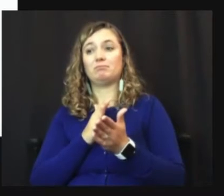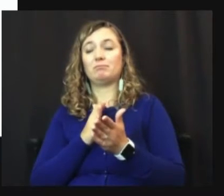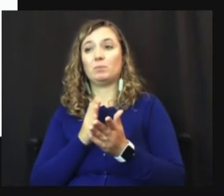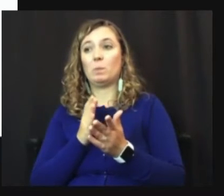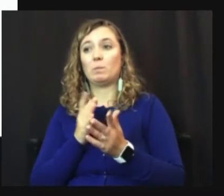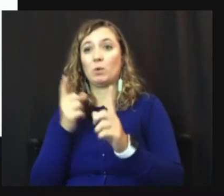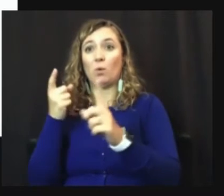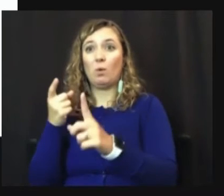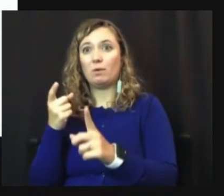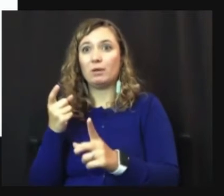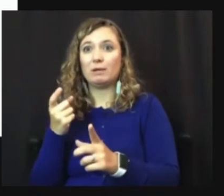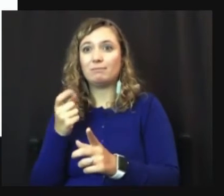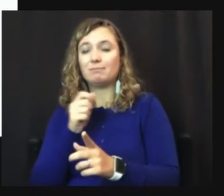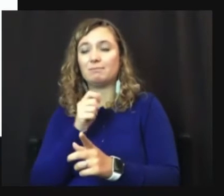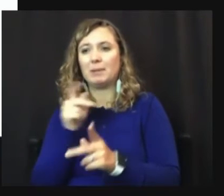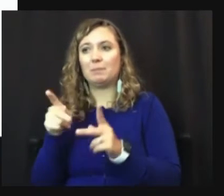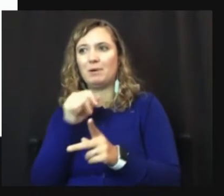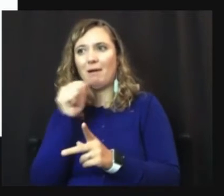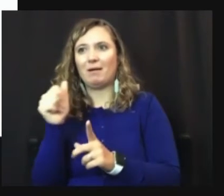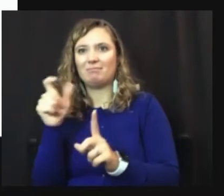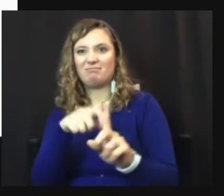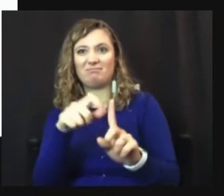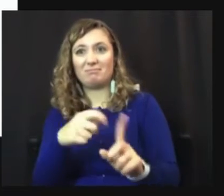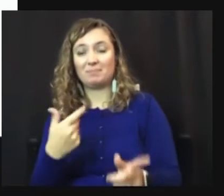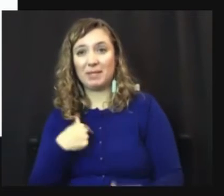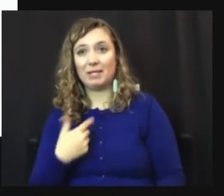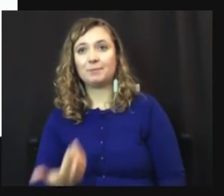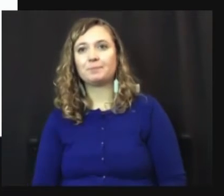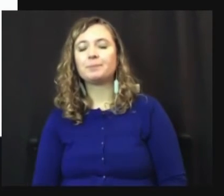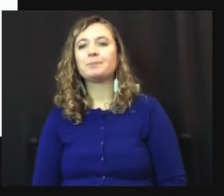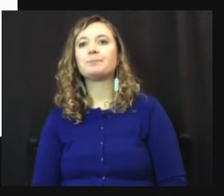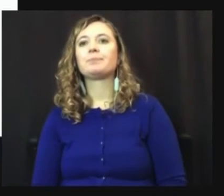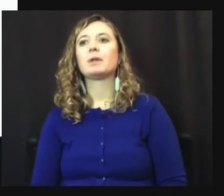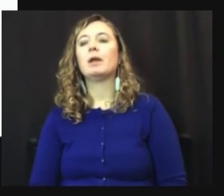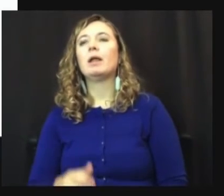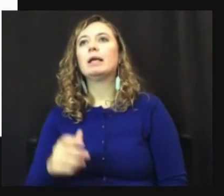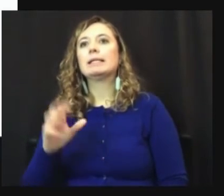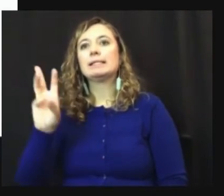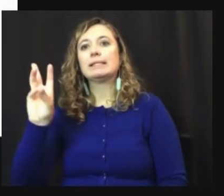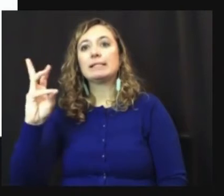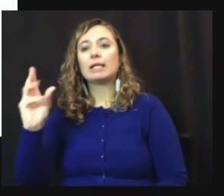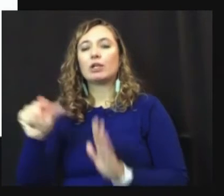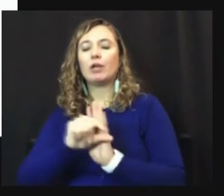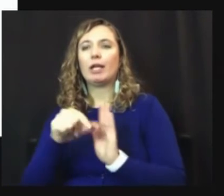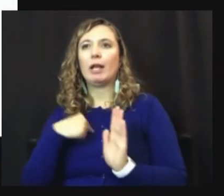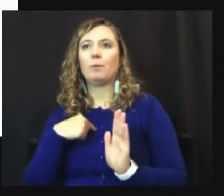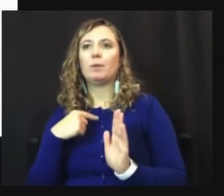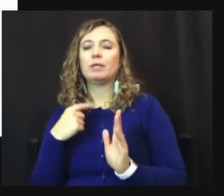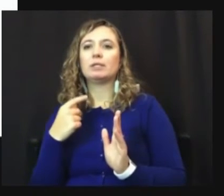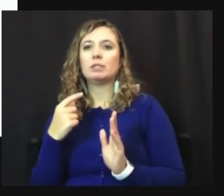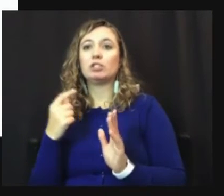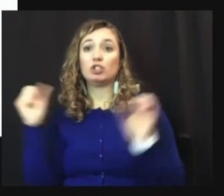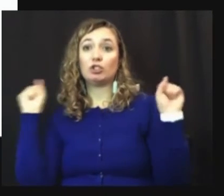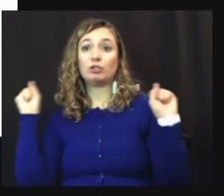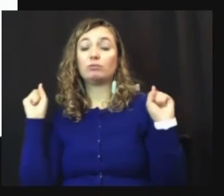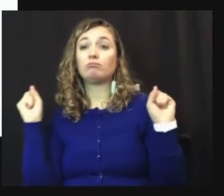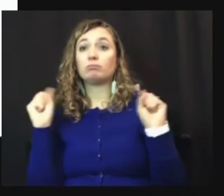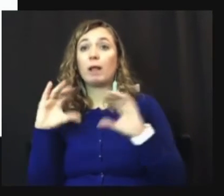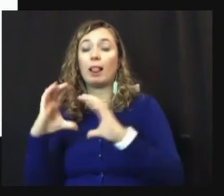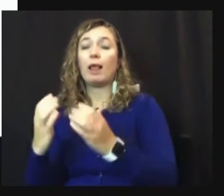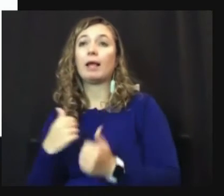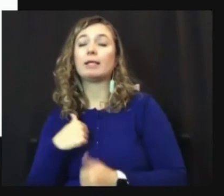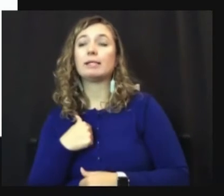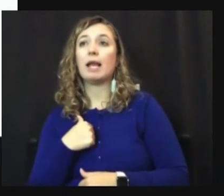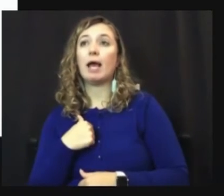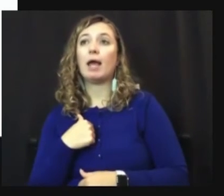when I was in the sixth grade, I remember in PE, I was playing volleyball. And every time my team scored a point, I would jump up